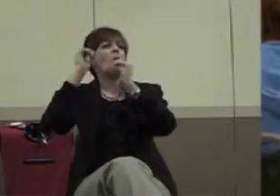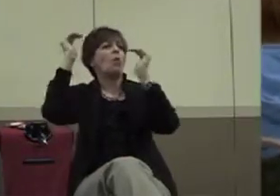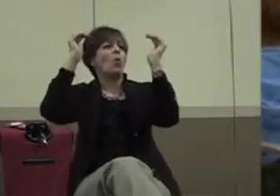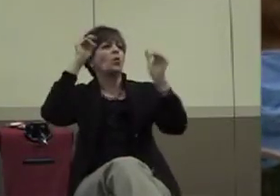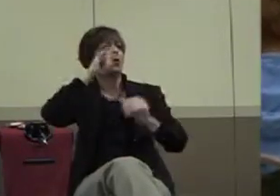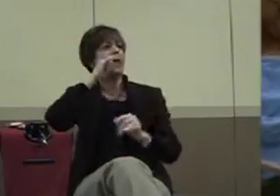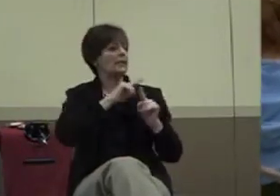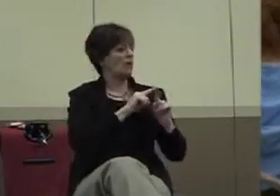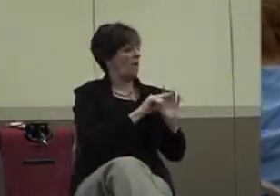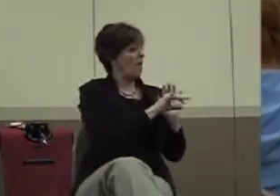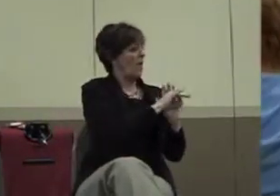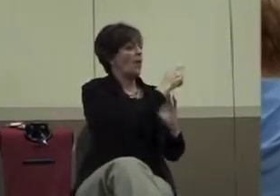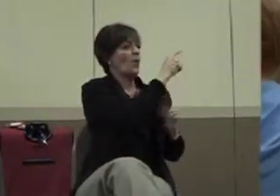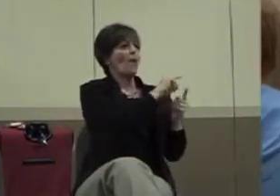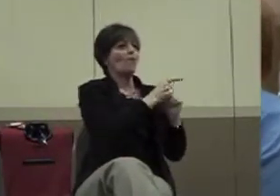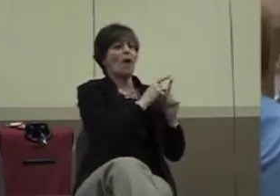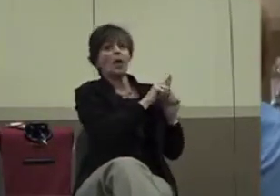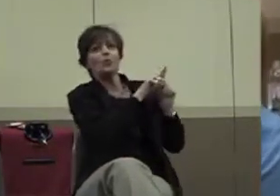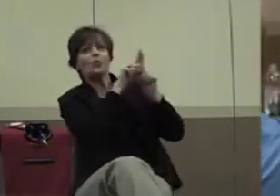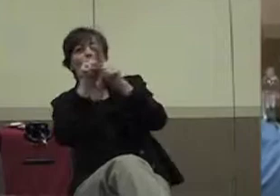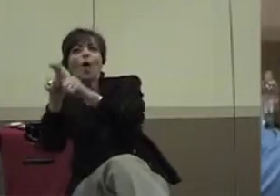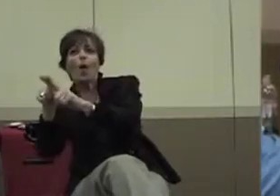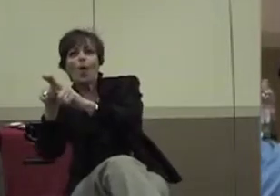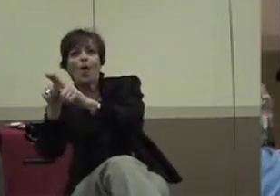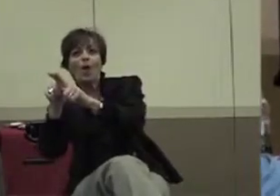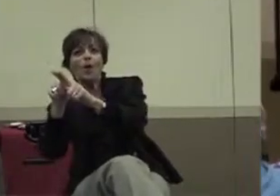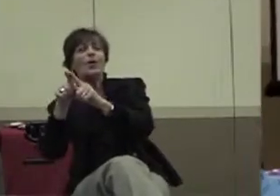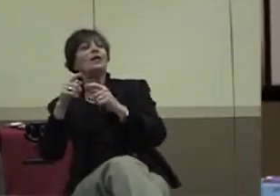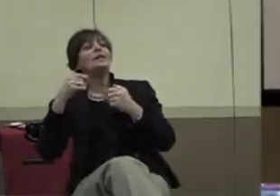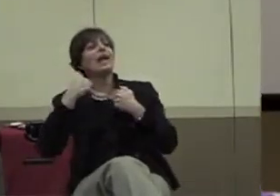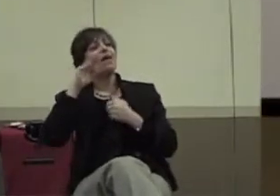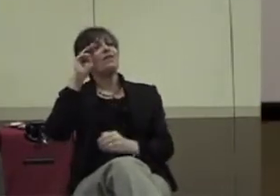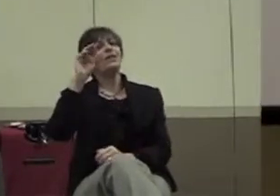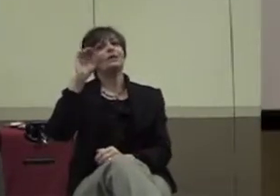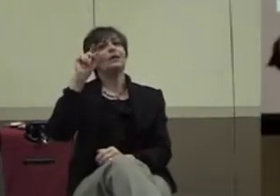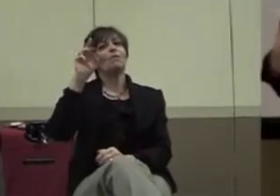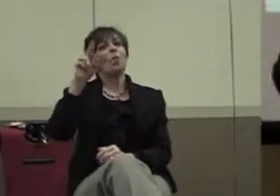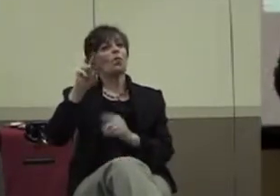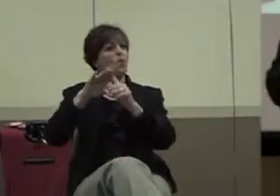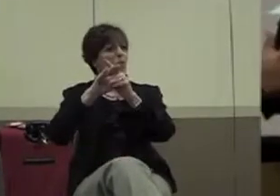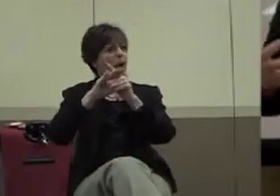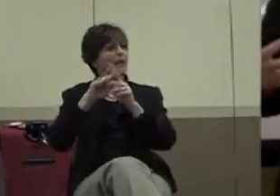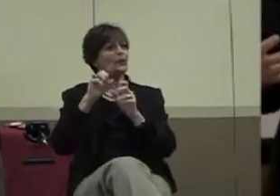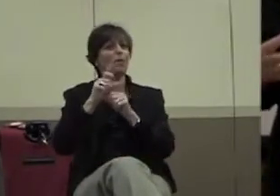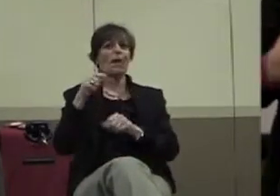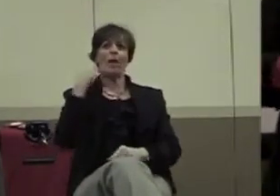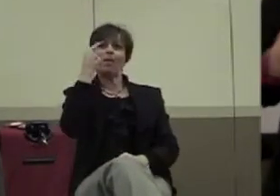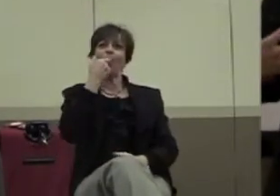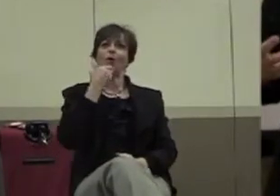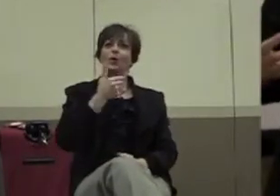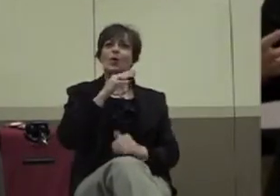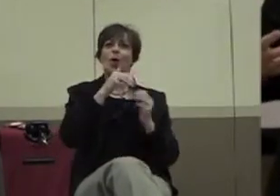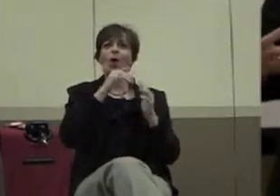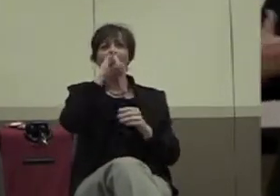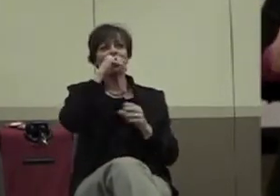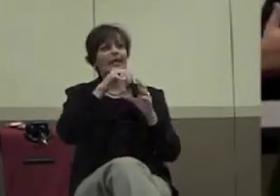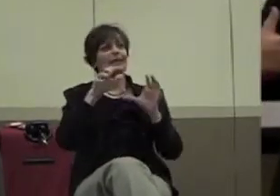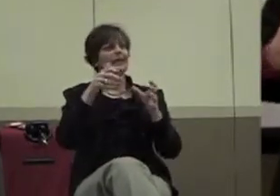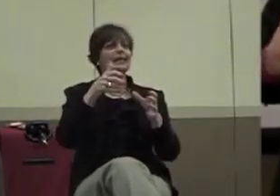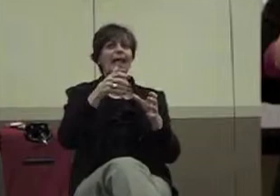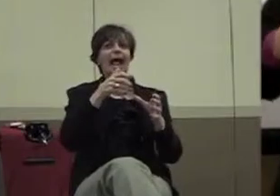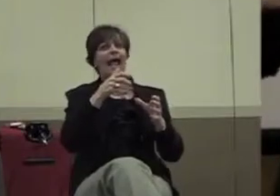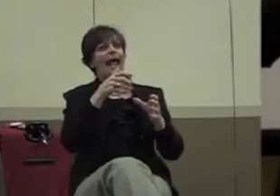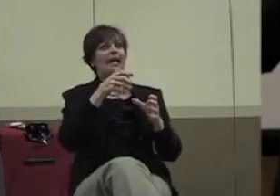with him from the class to go have his motor break. And what it did was it made him look good to all the kids in the class because everybody wanted to be